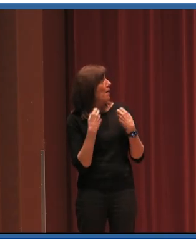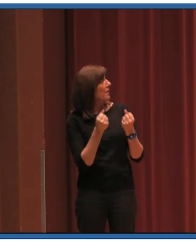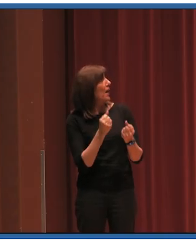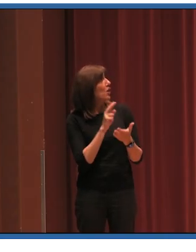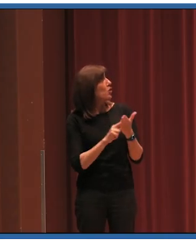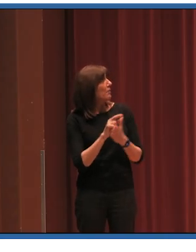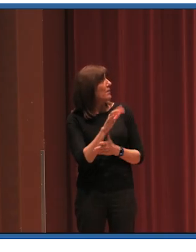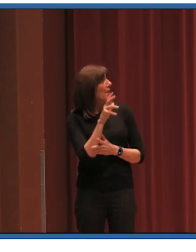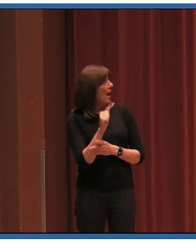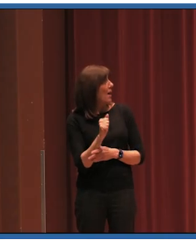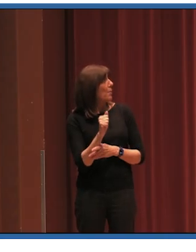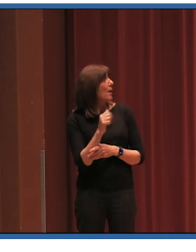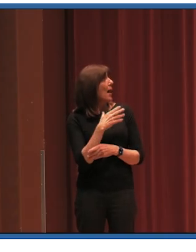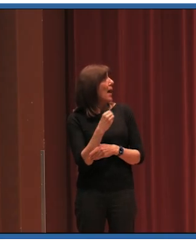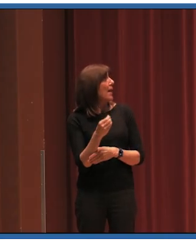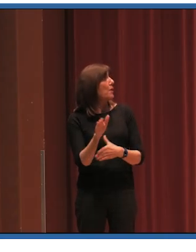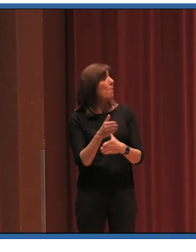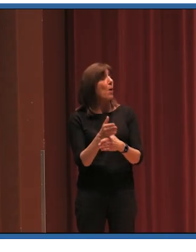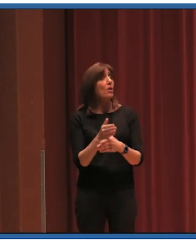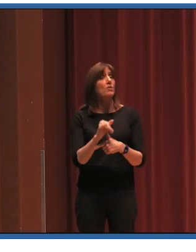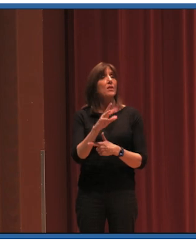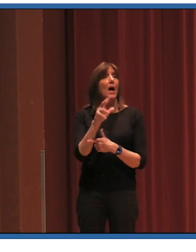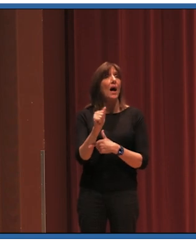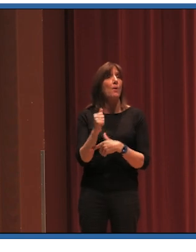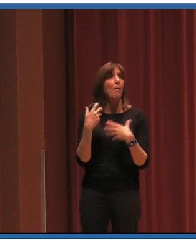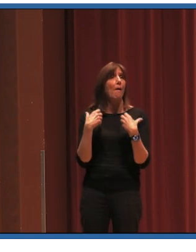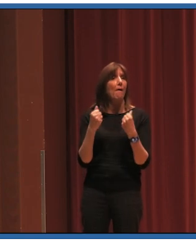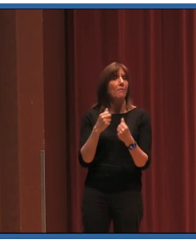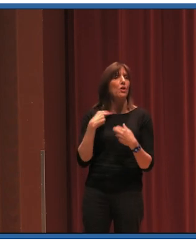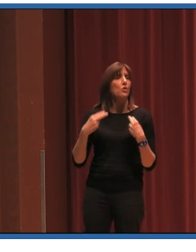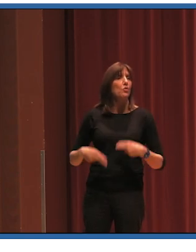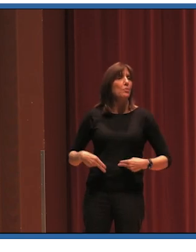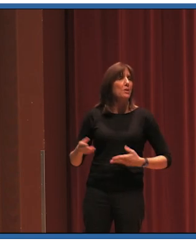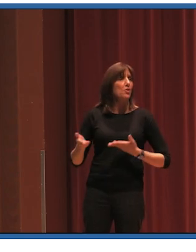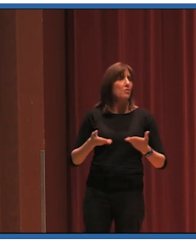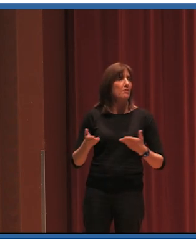of Iowa, and our partners at Iowa Health and Human Services.